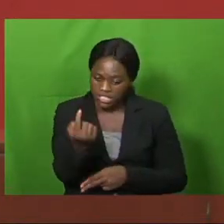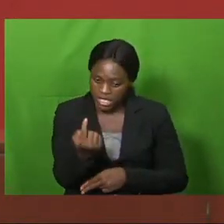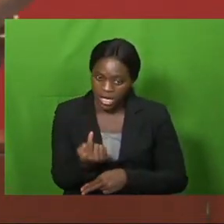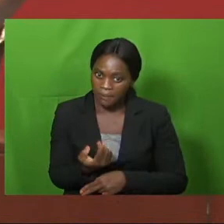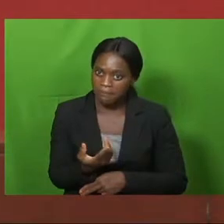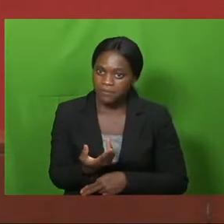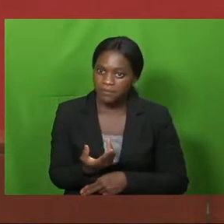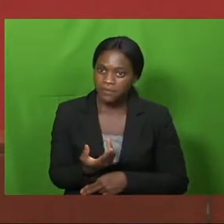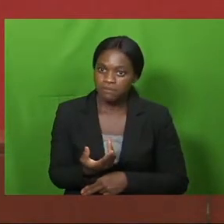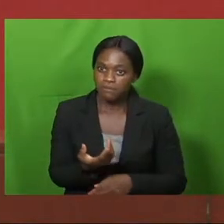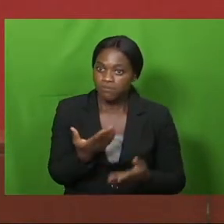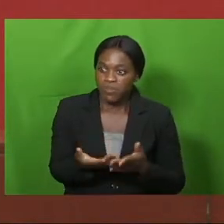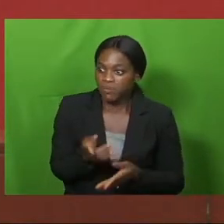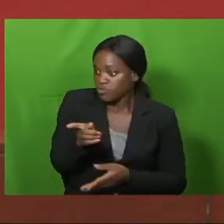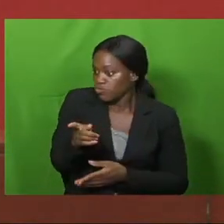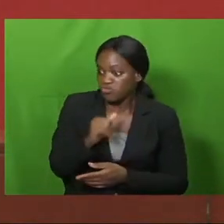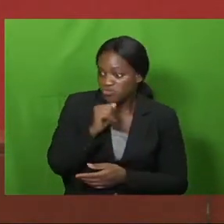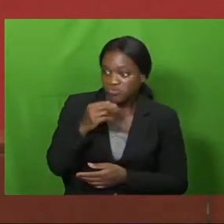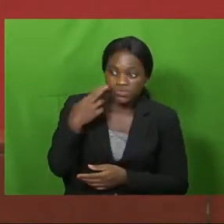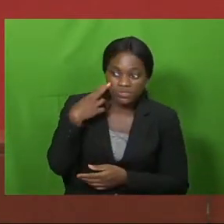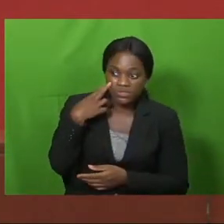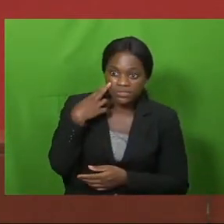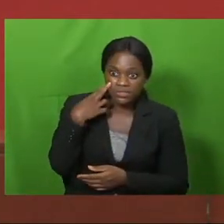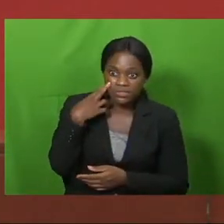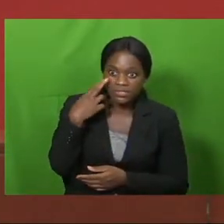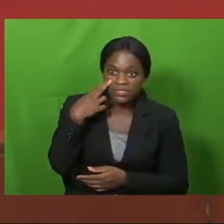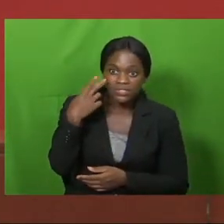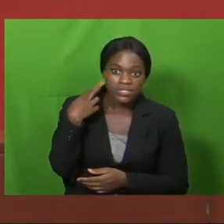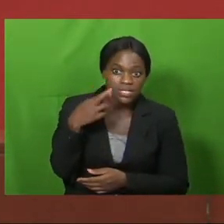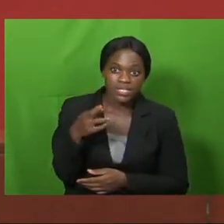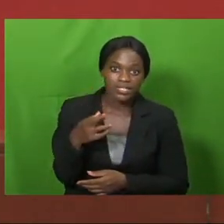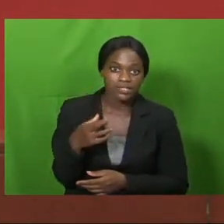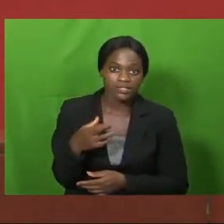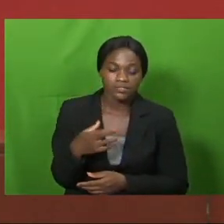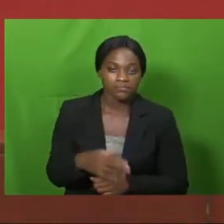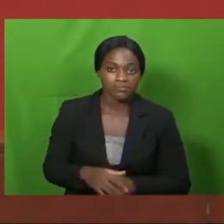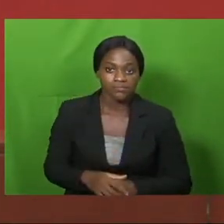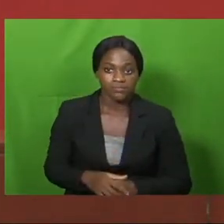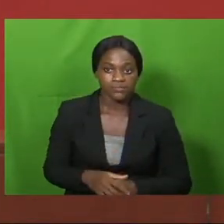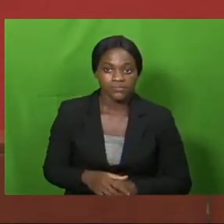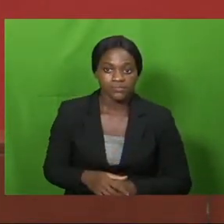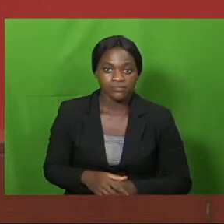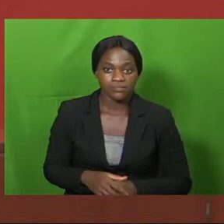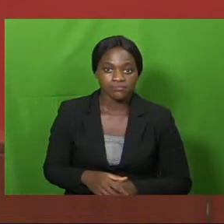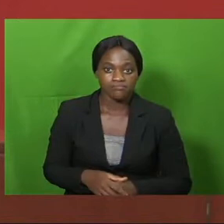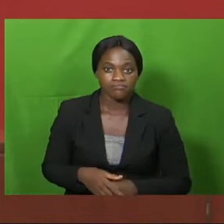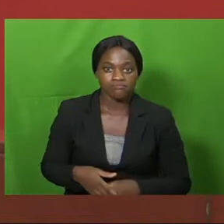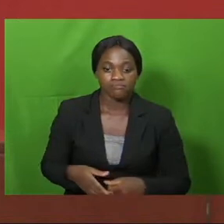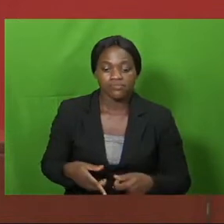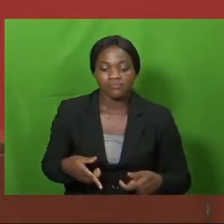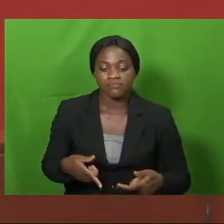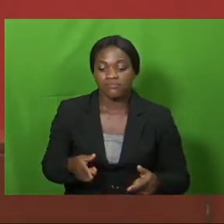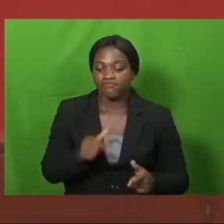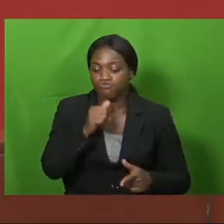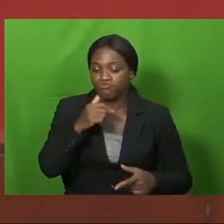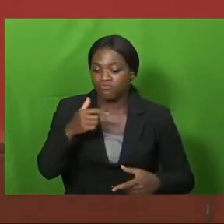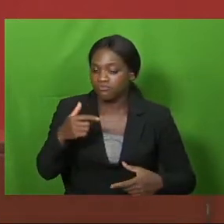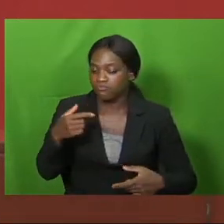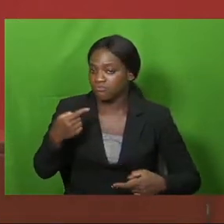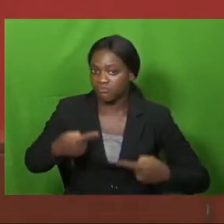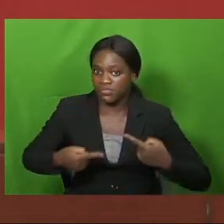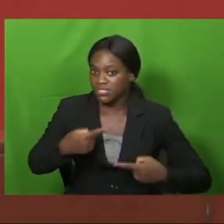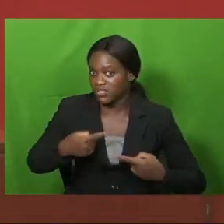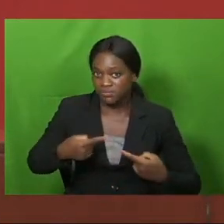it could be that you didn't see her. So please, let's gloss over this particular issue.